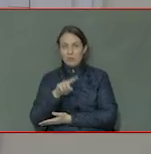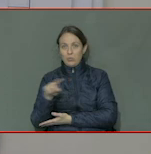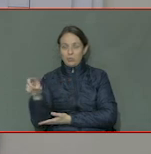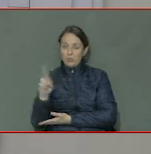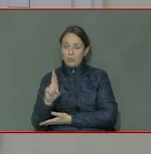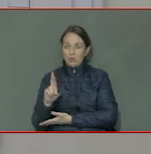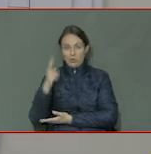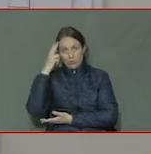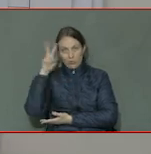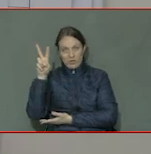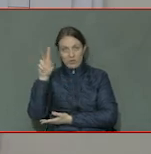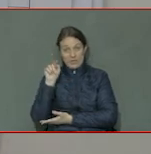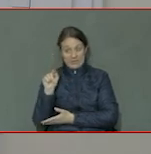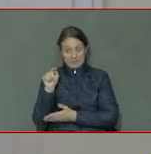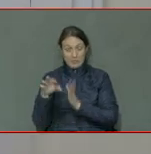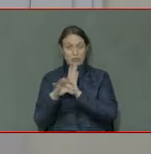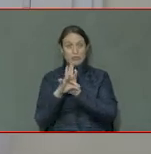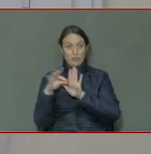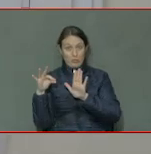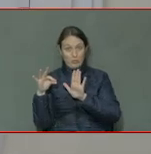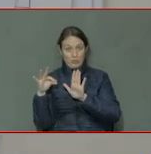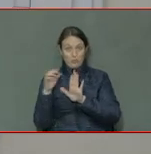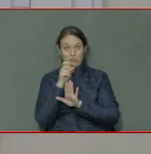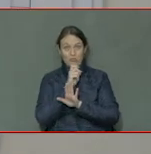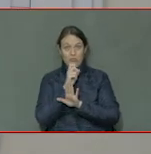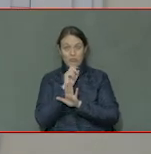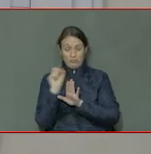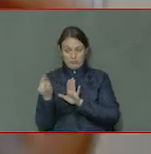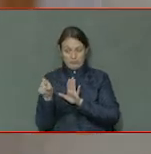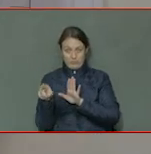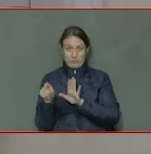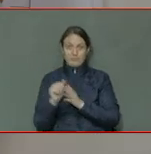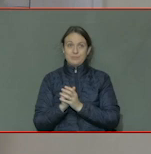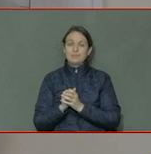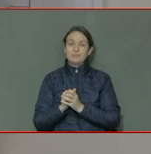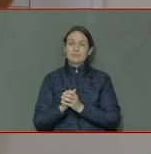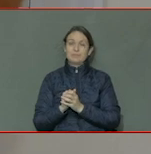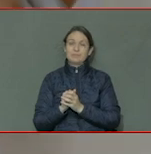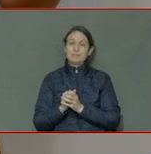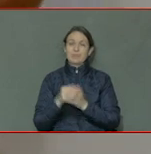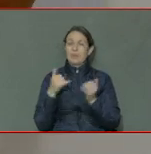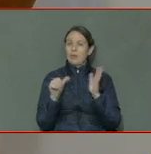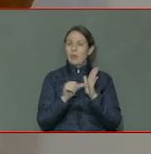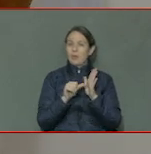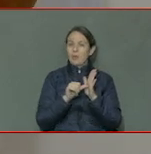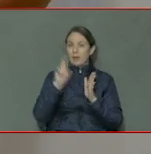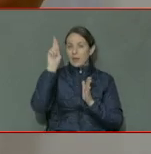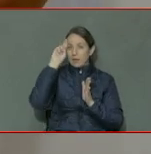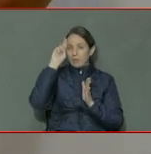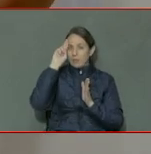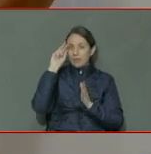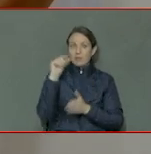squared. That's my formula that I'm going to use. Okay, the other thing that's important, the G,